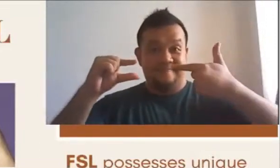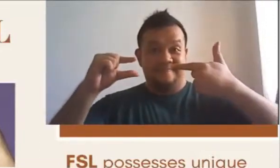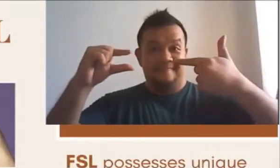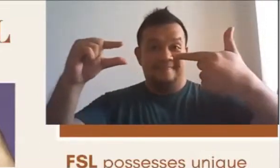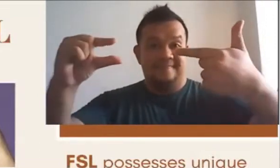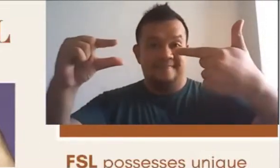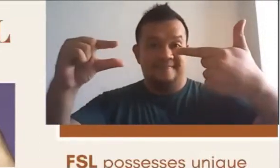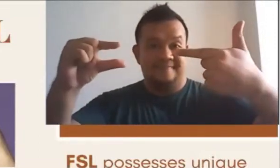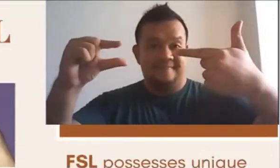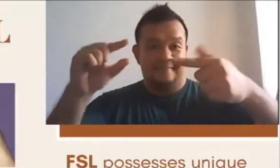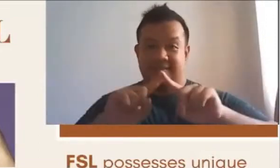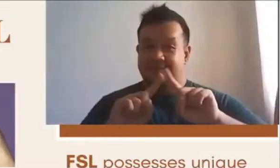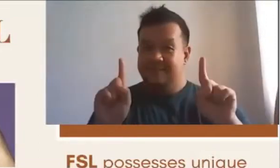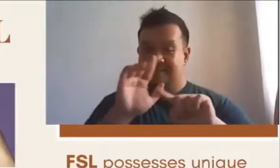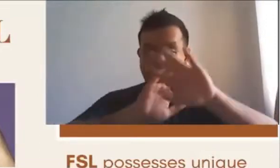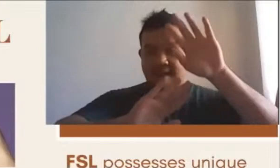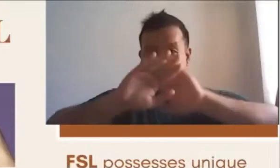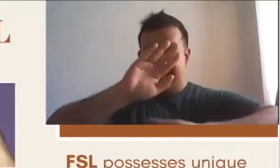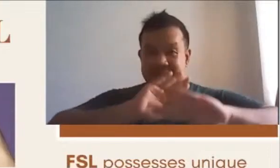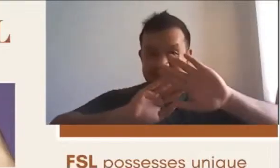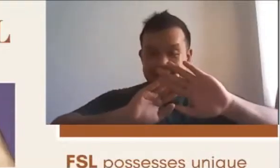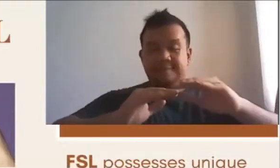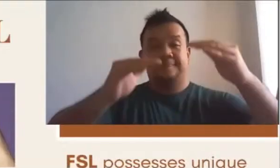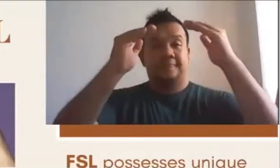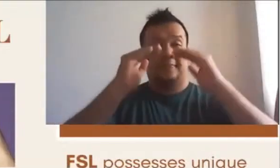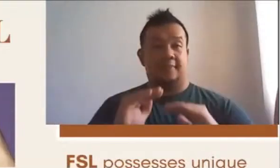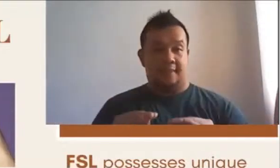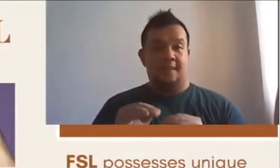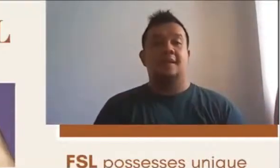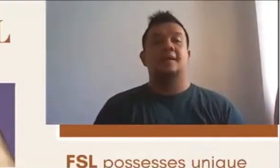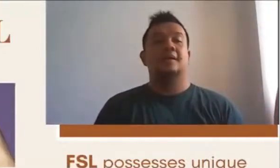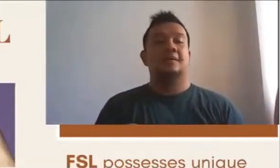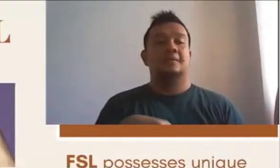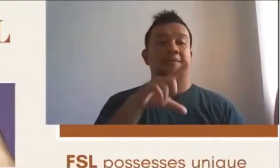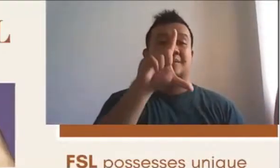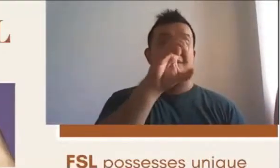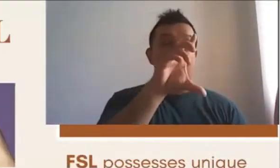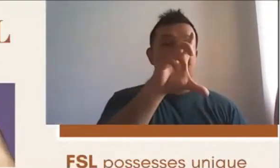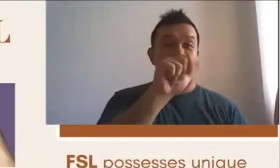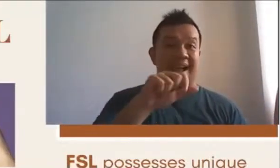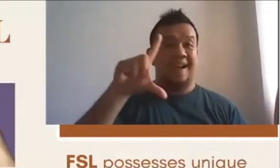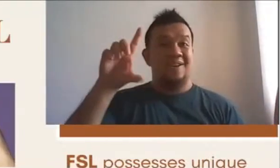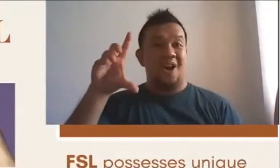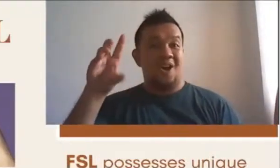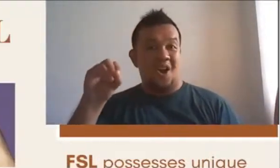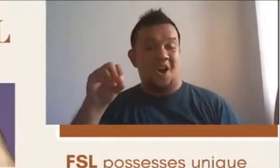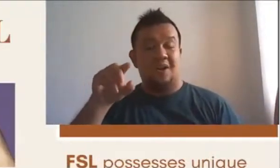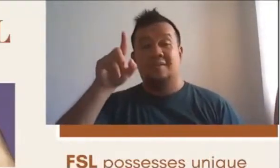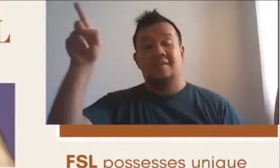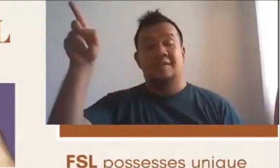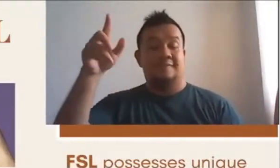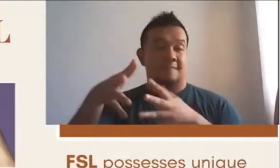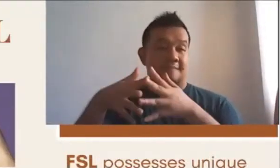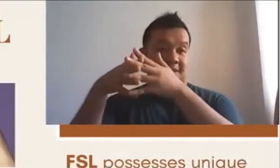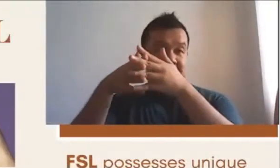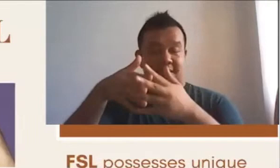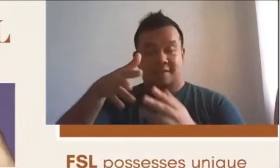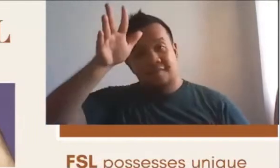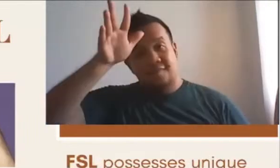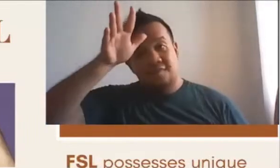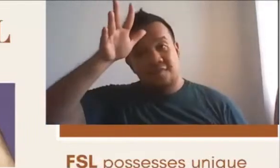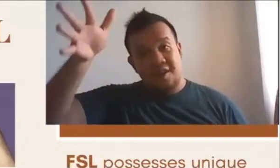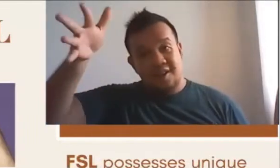hands. So kanyari naman yung grandfather, lolo, or lola. So sa US ganito, in the Philippines, it's like this. So,